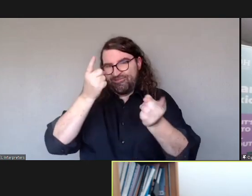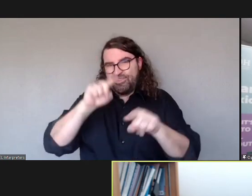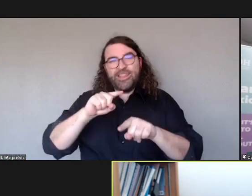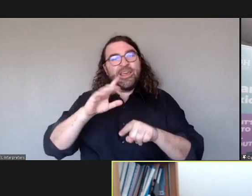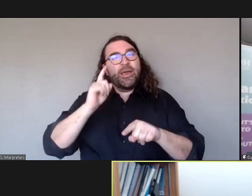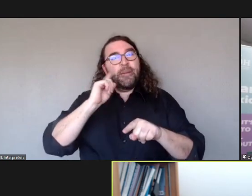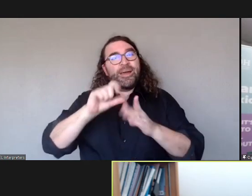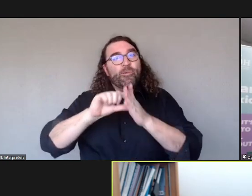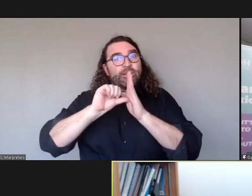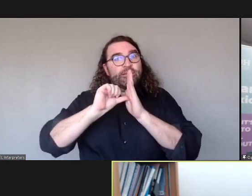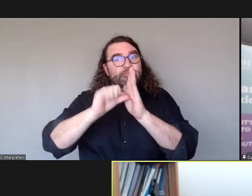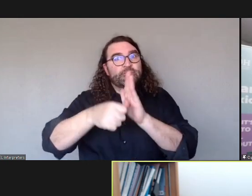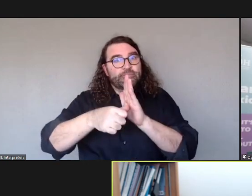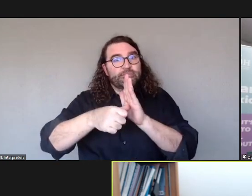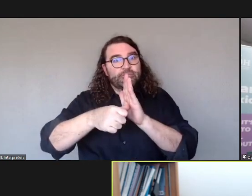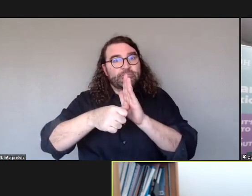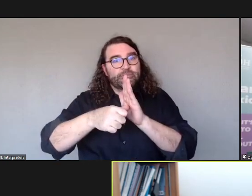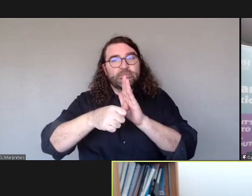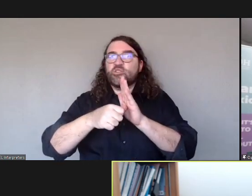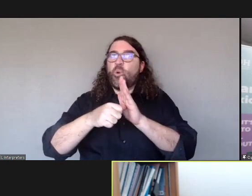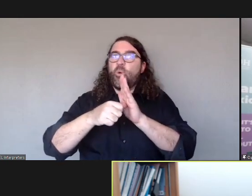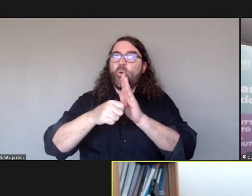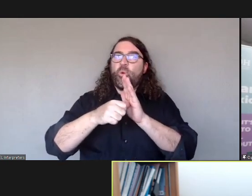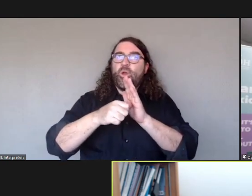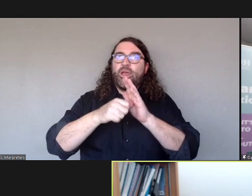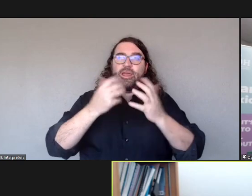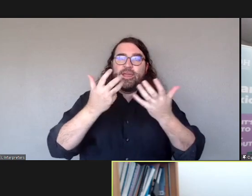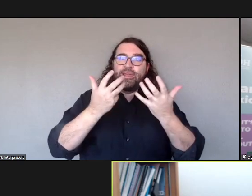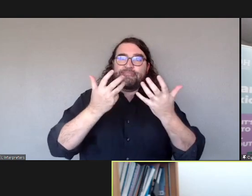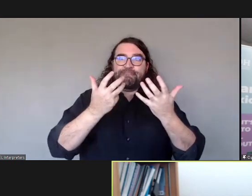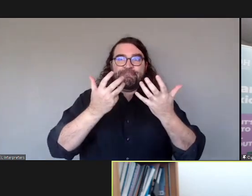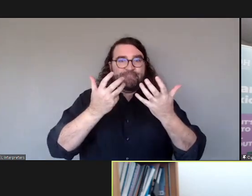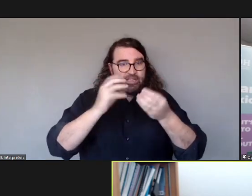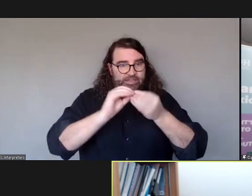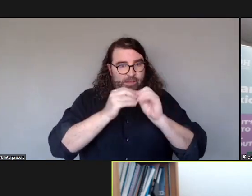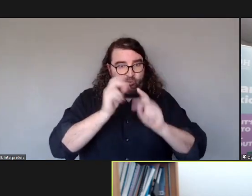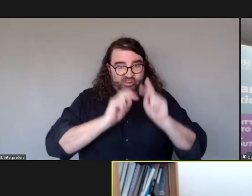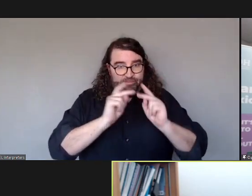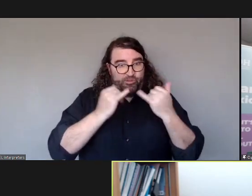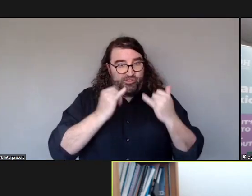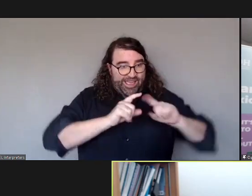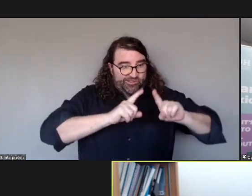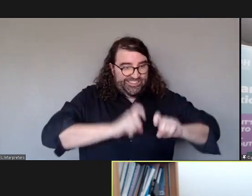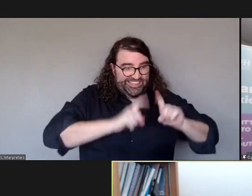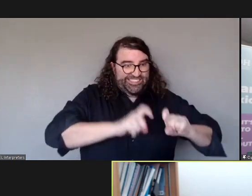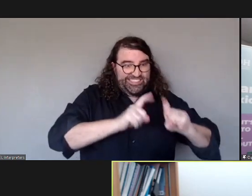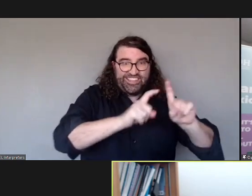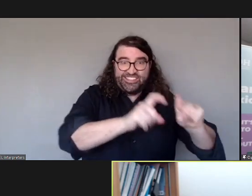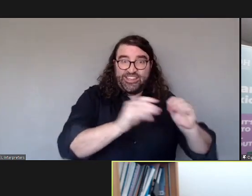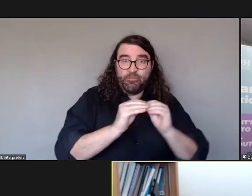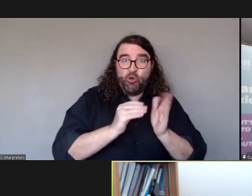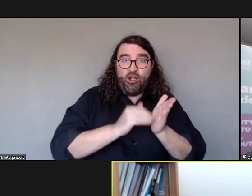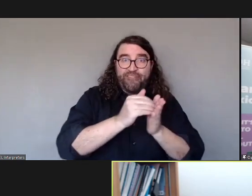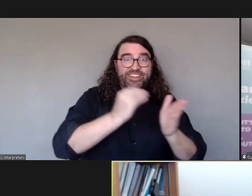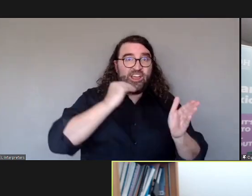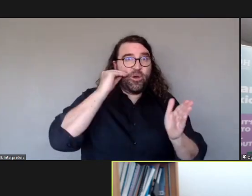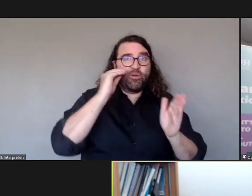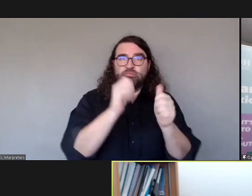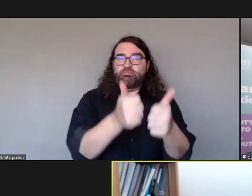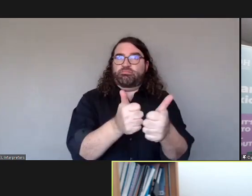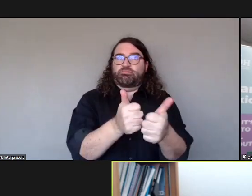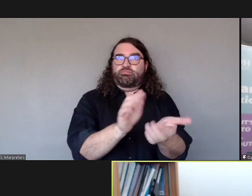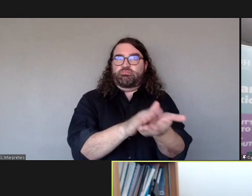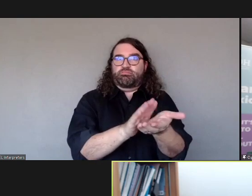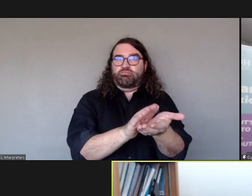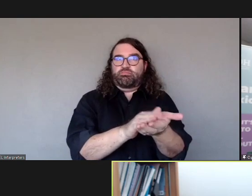that increasing numbers of home-based testing, it's a really good thing. So I think